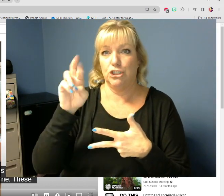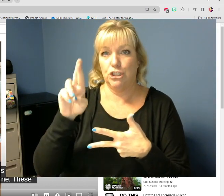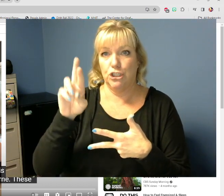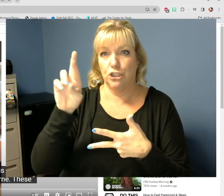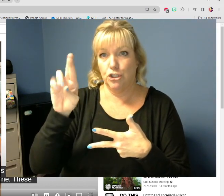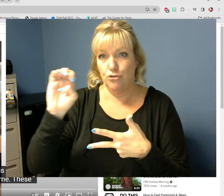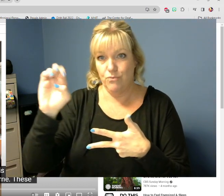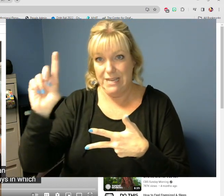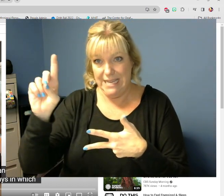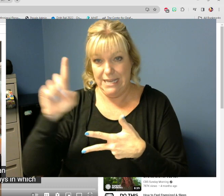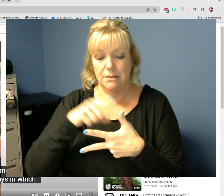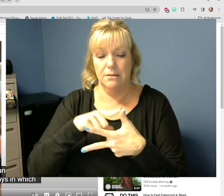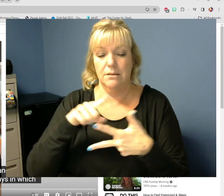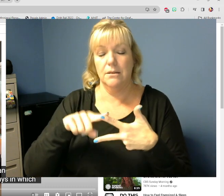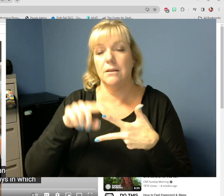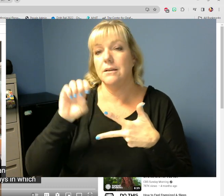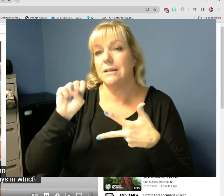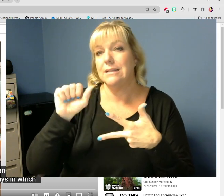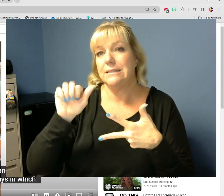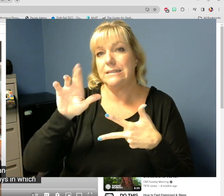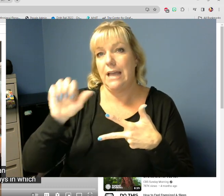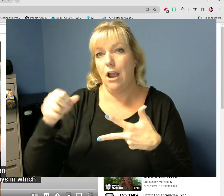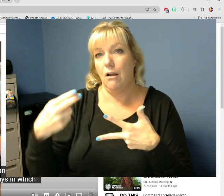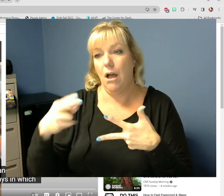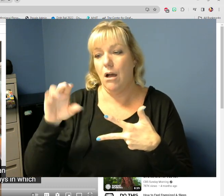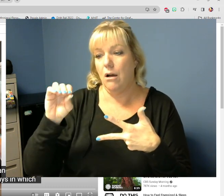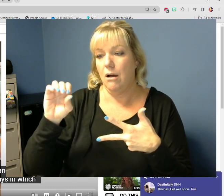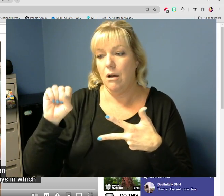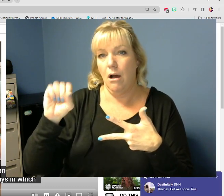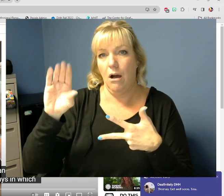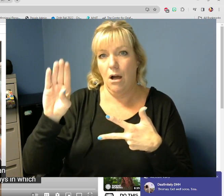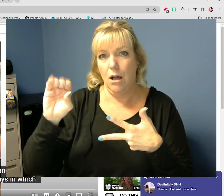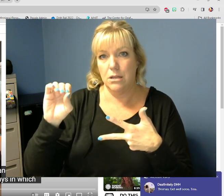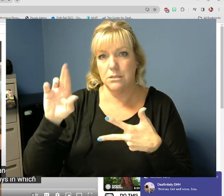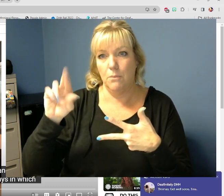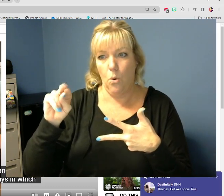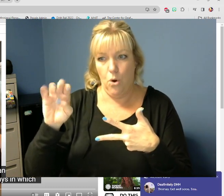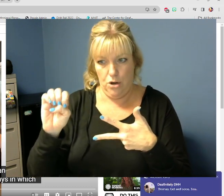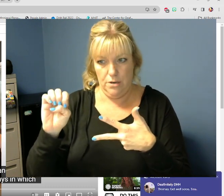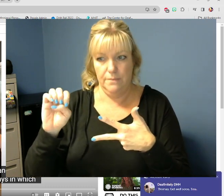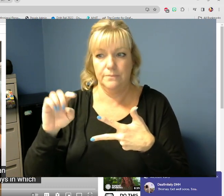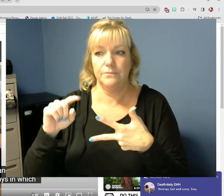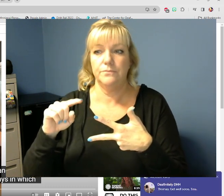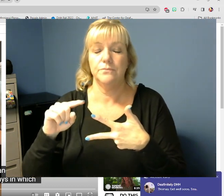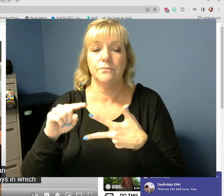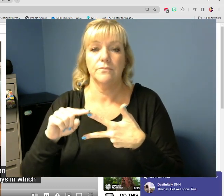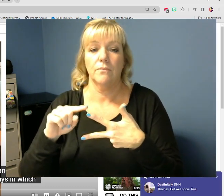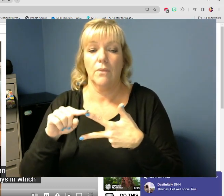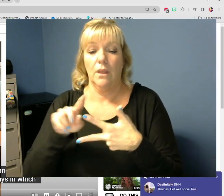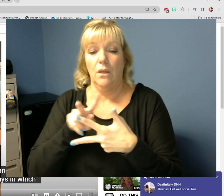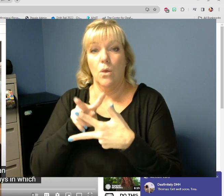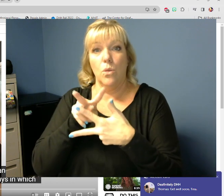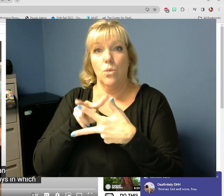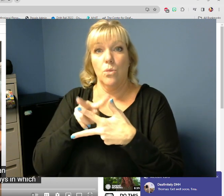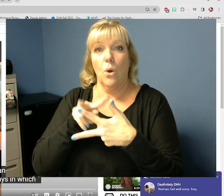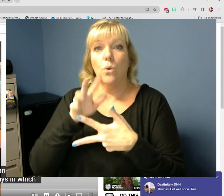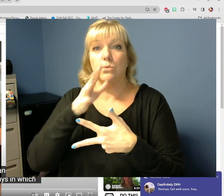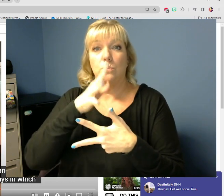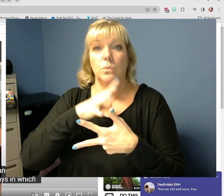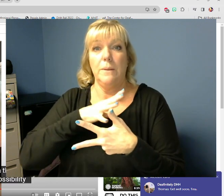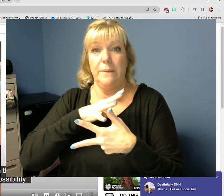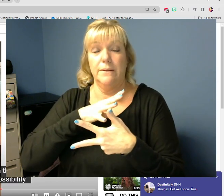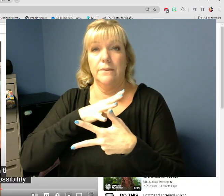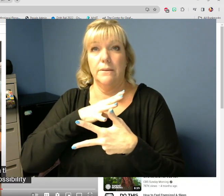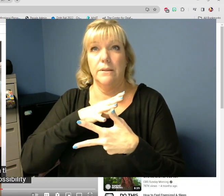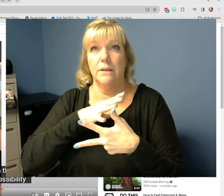Sarah Osborne. These 2 women, particularly Esther Reed and Sarah Osborne, they demonstrate for us the ways in